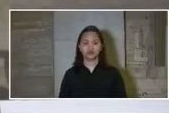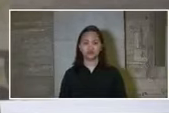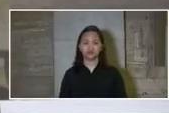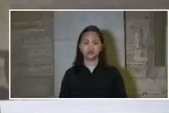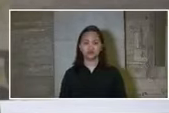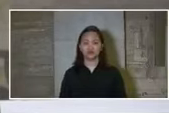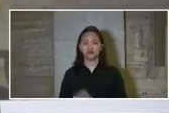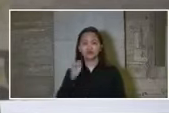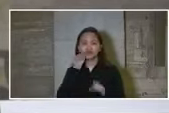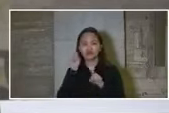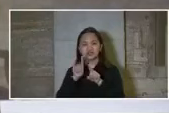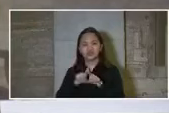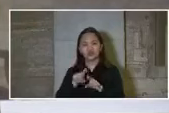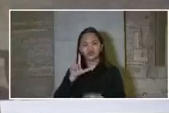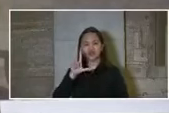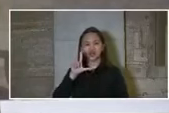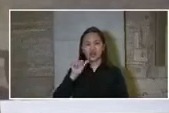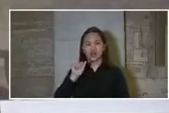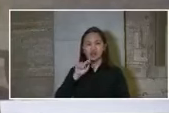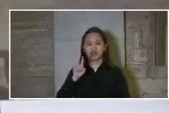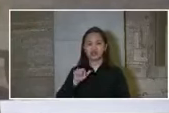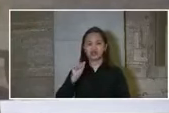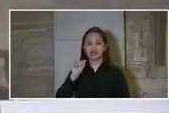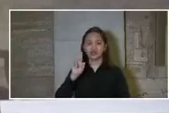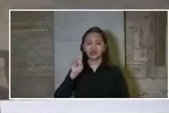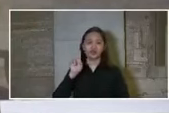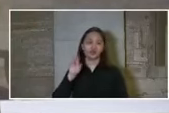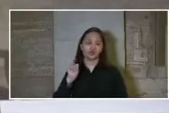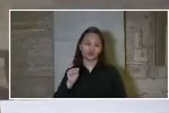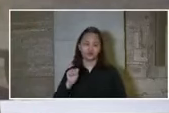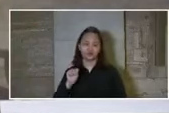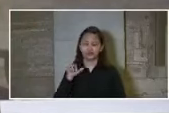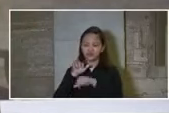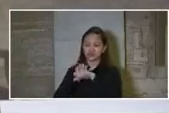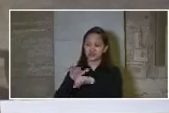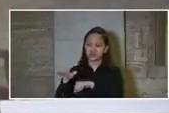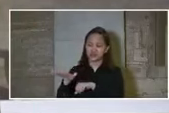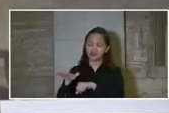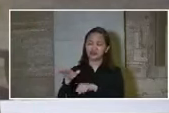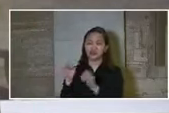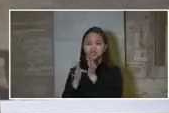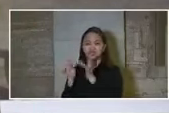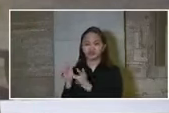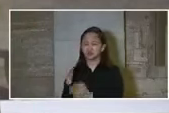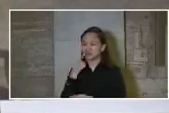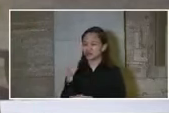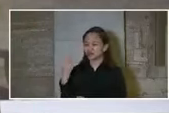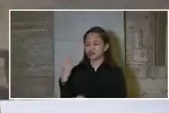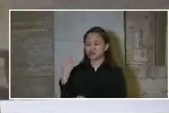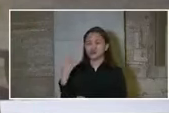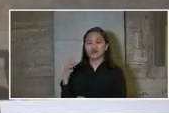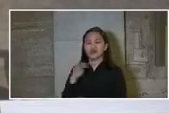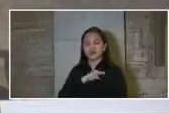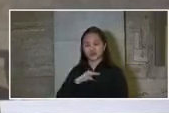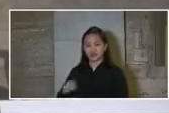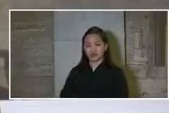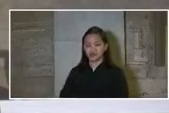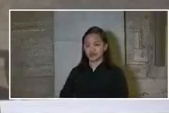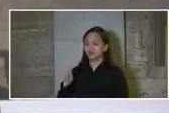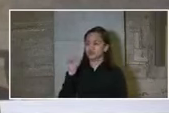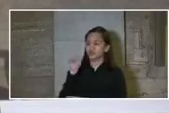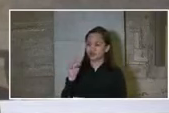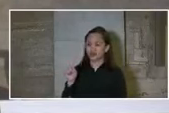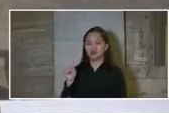The sisters of Lazarus sent word to Jesus, saying, Master, the one you love is